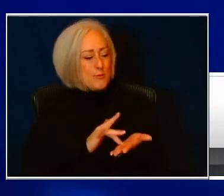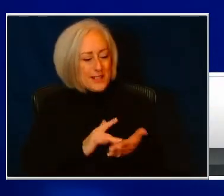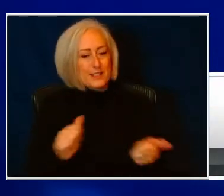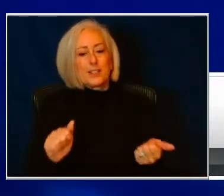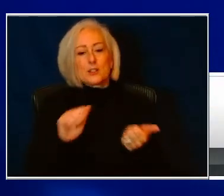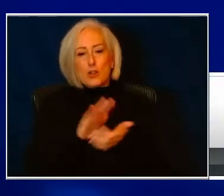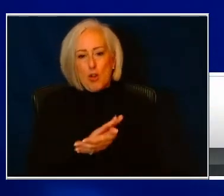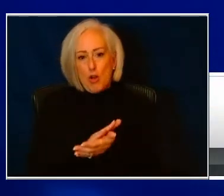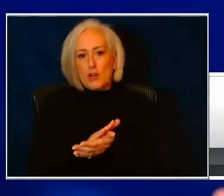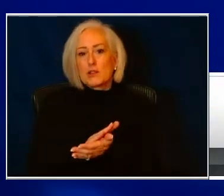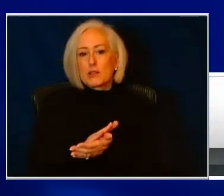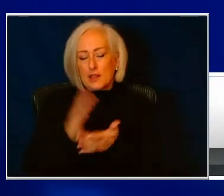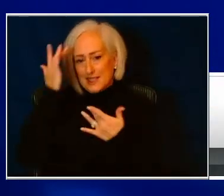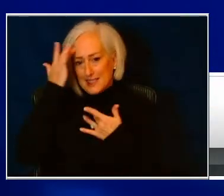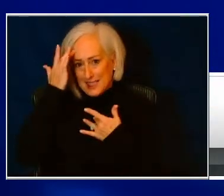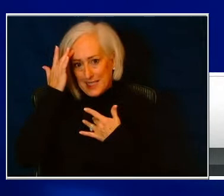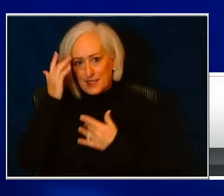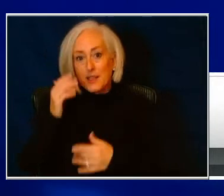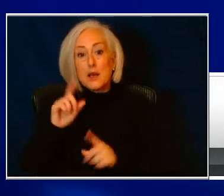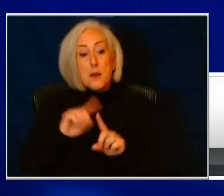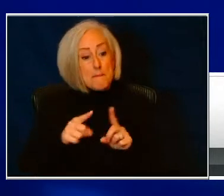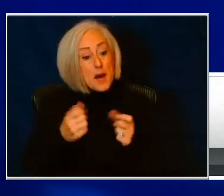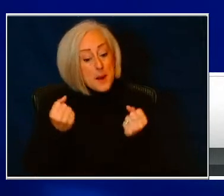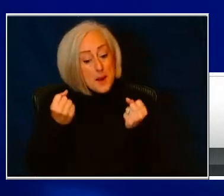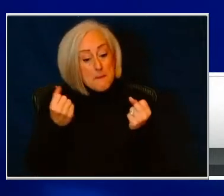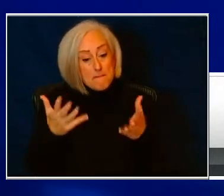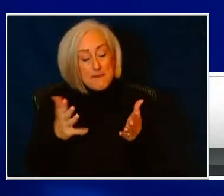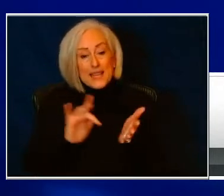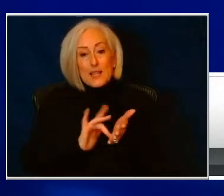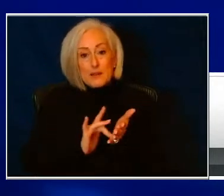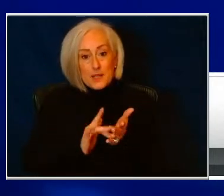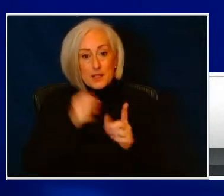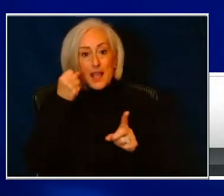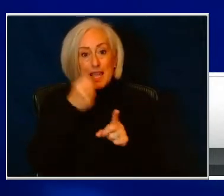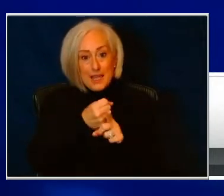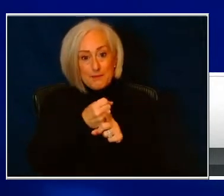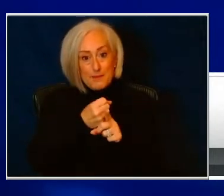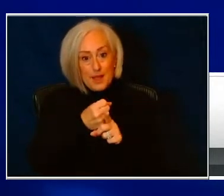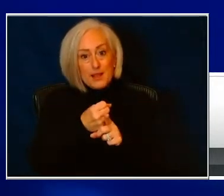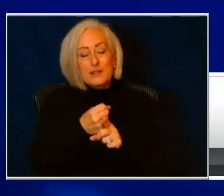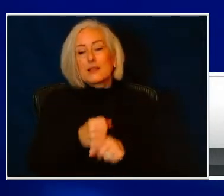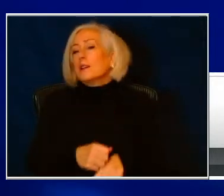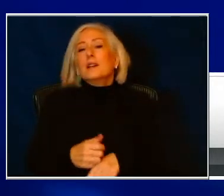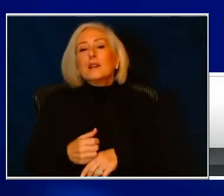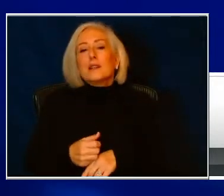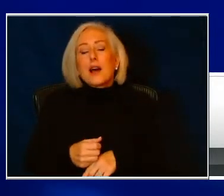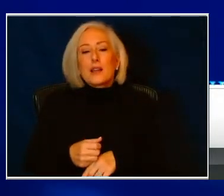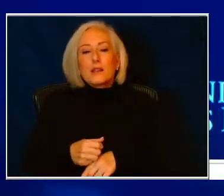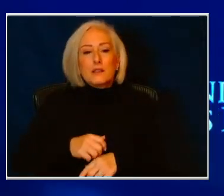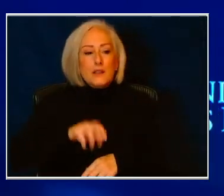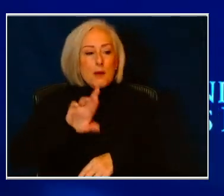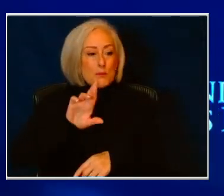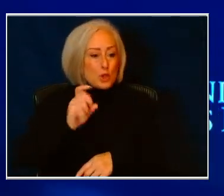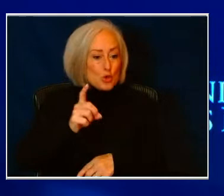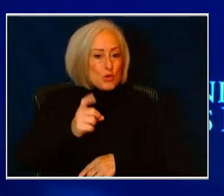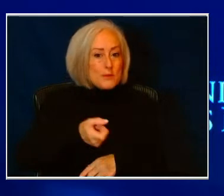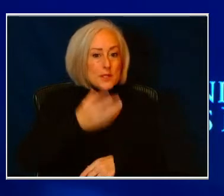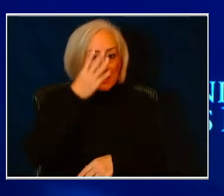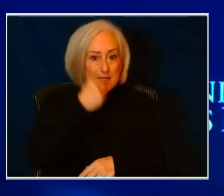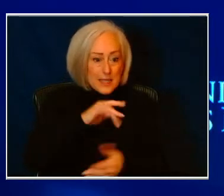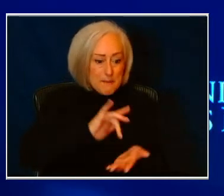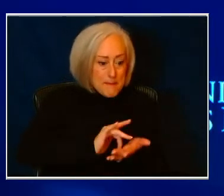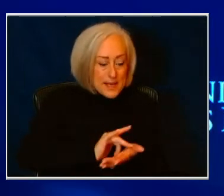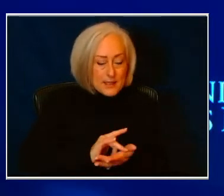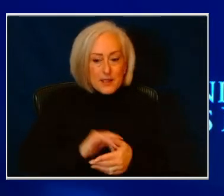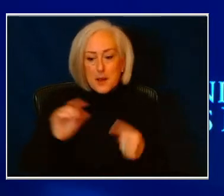that impact memory. Over-the-counter sleep meds or prescribed sleep meds, pain meds, they can really